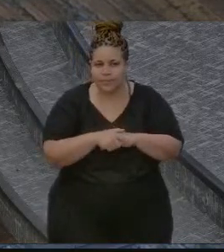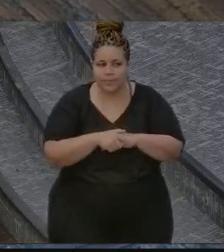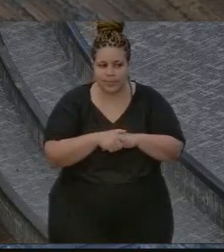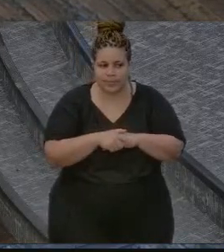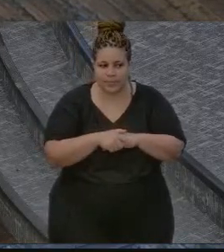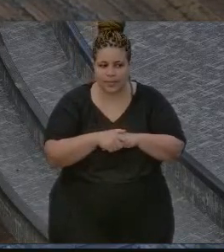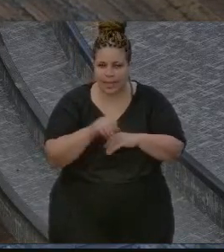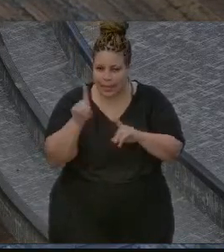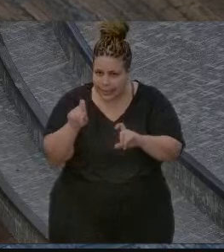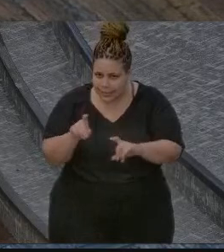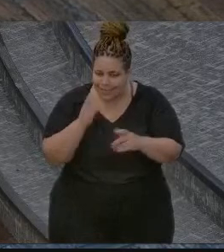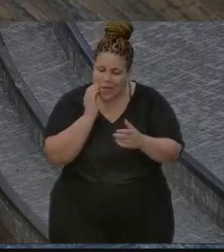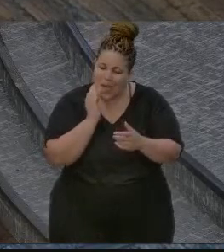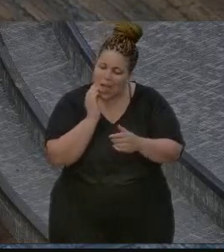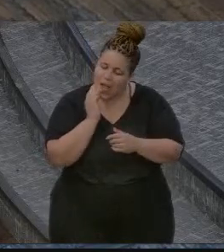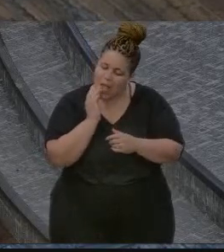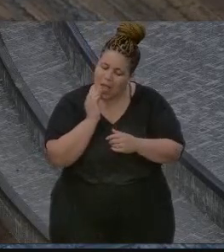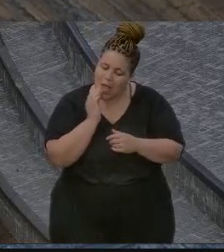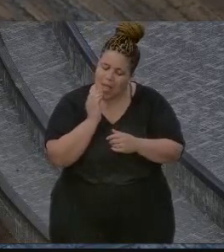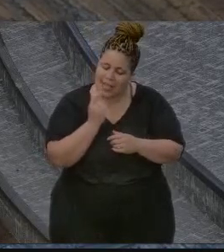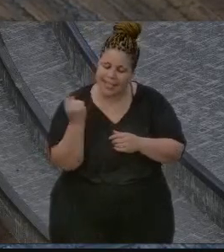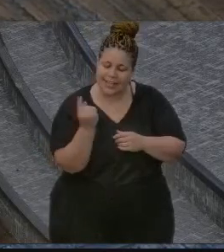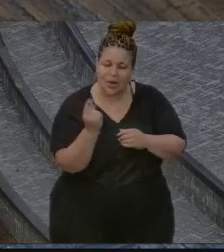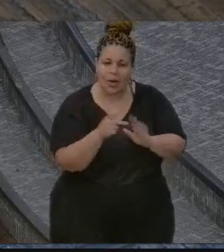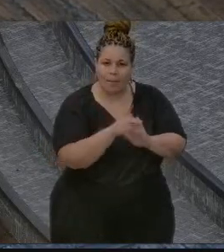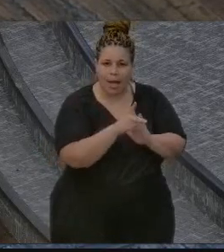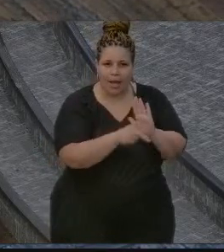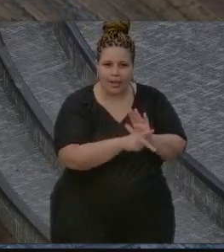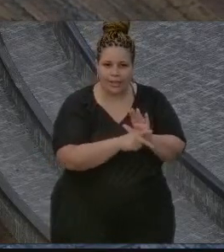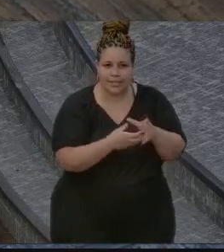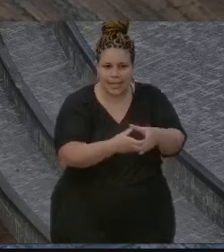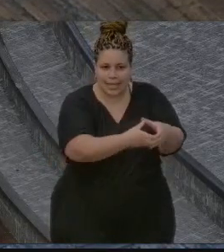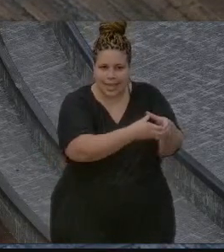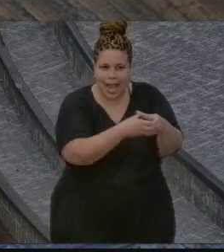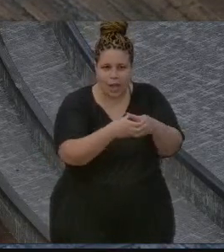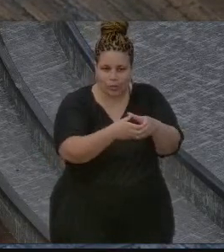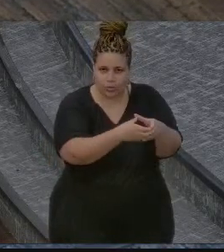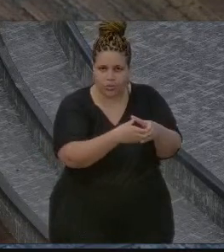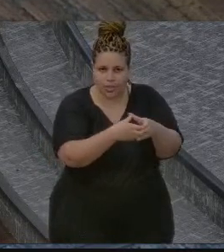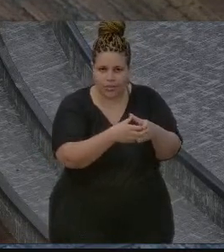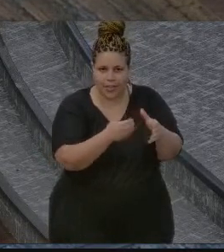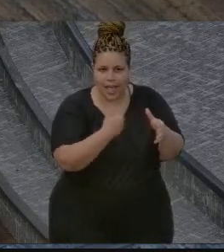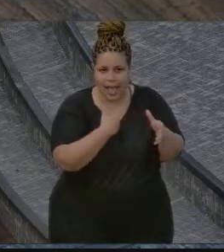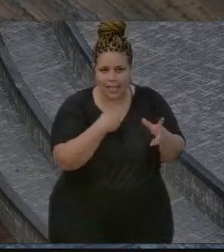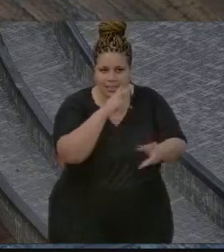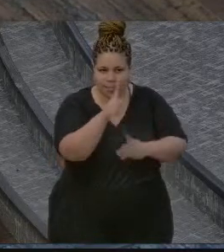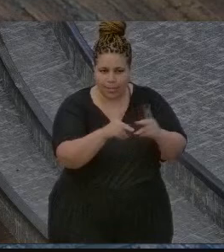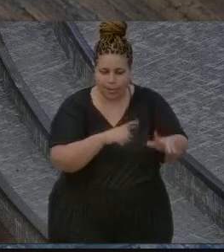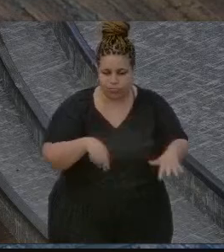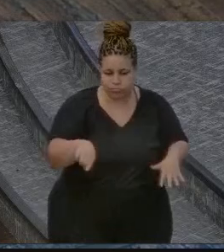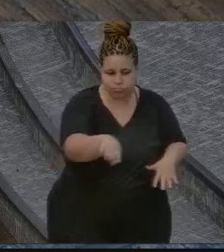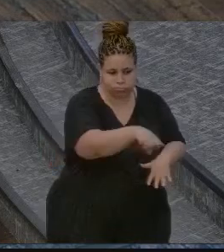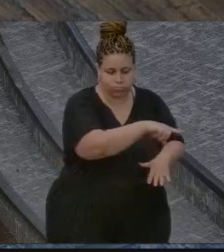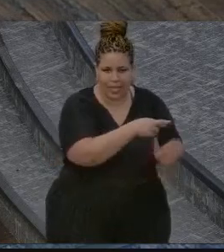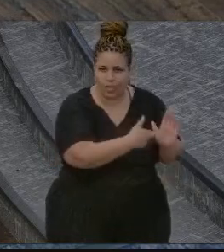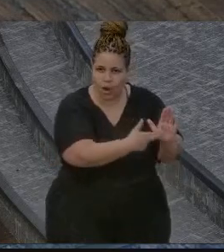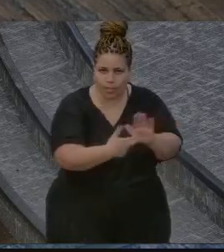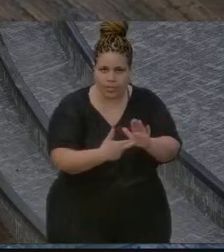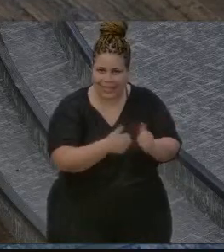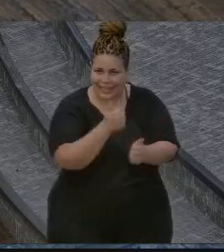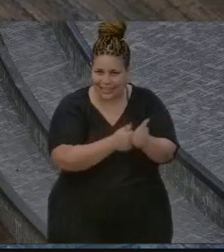Testing. It will be a single policy council that has representatives from each of the